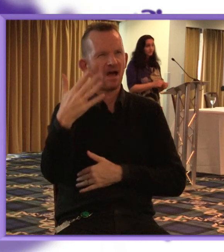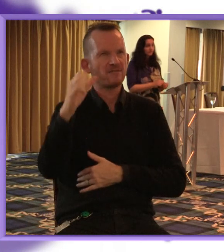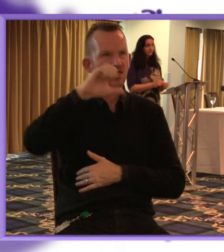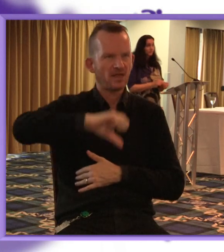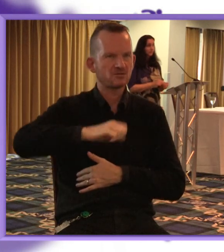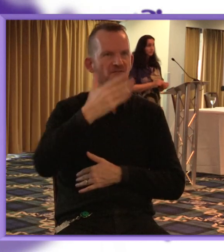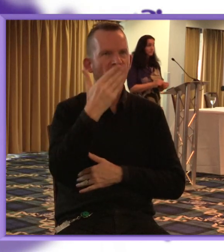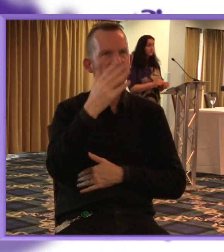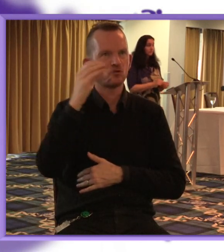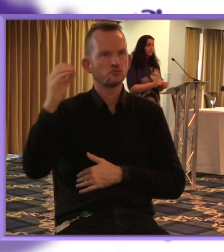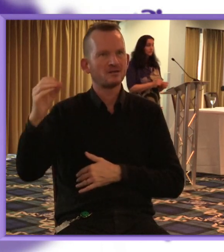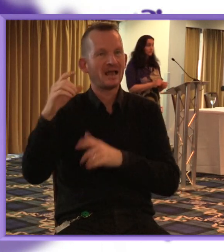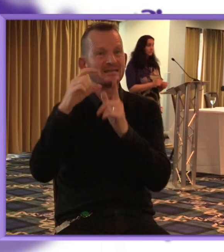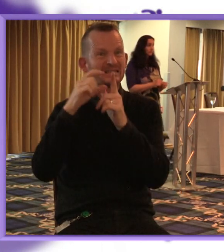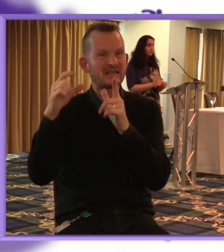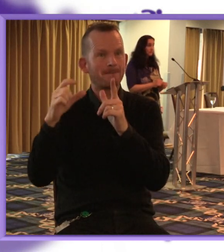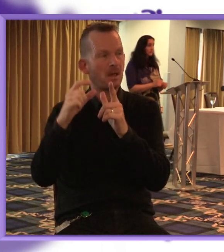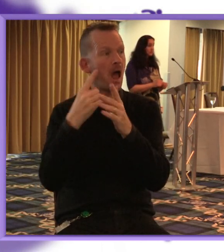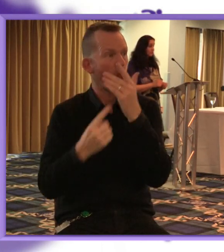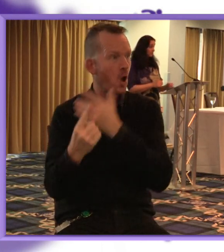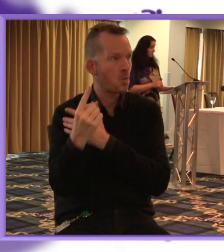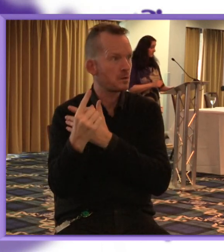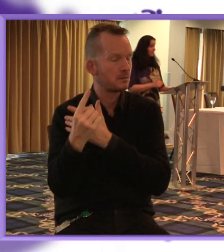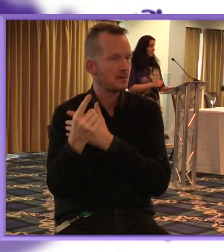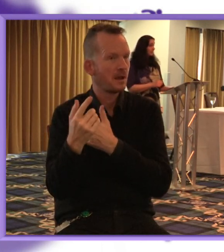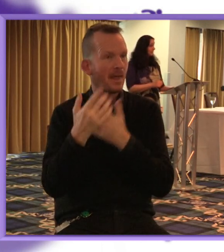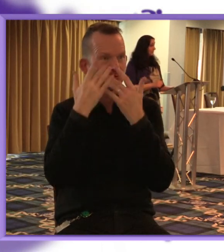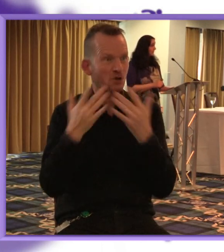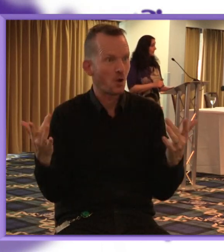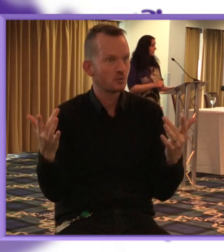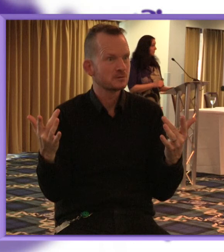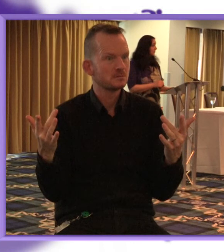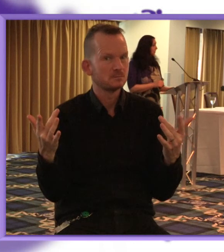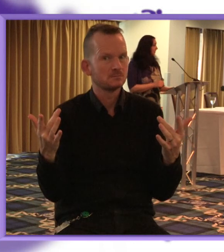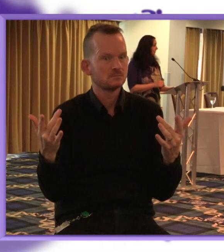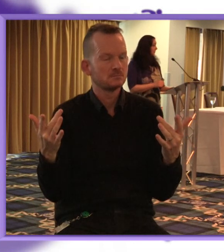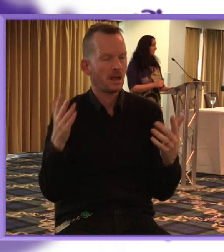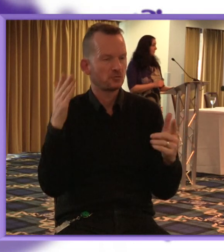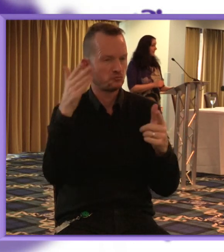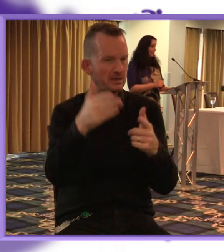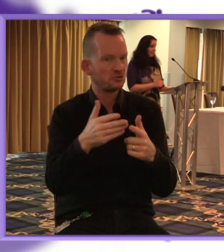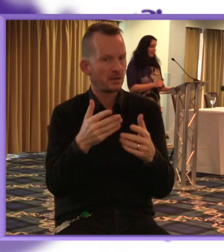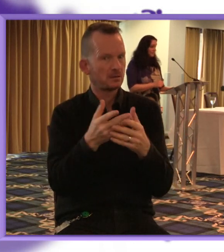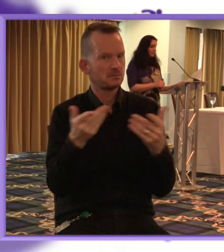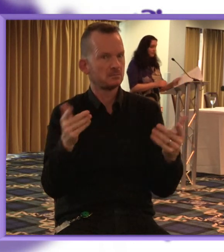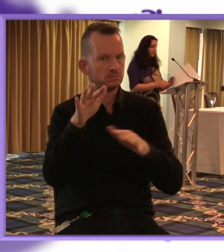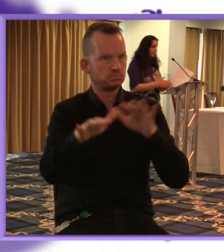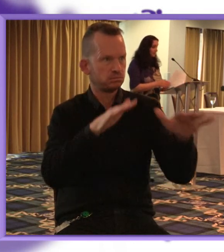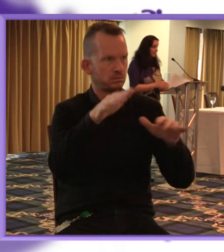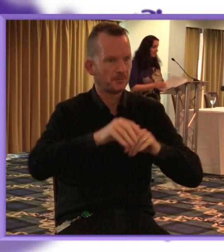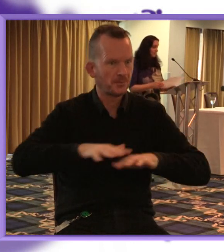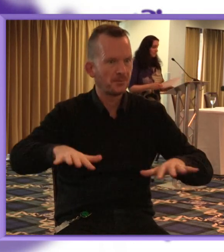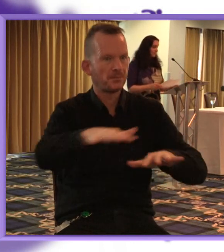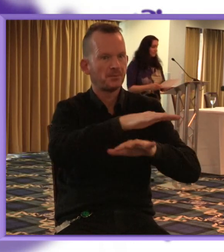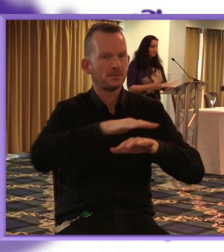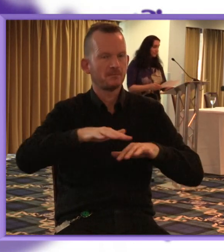5,500 in December alone in terms of hits on the website, which I think just shows that it's reaching something, or reaching the